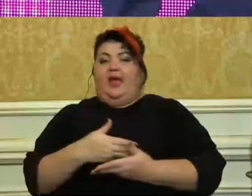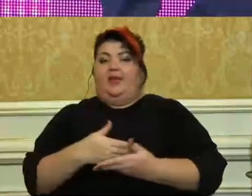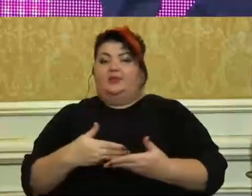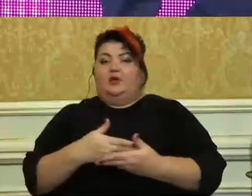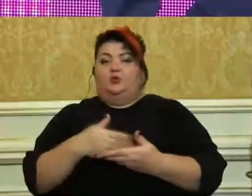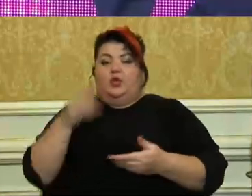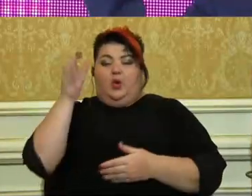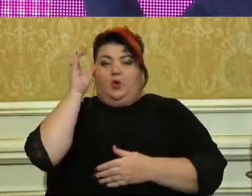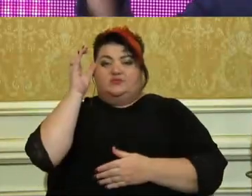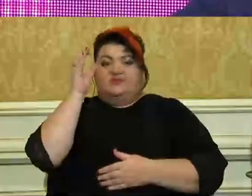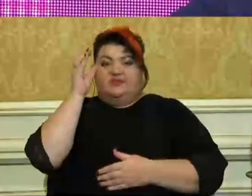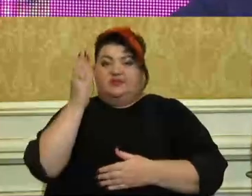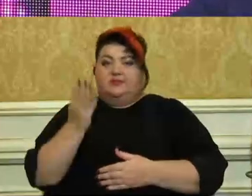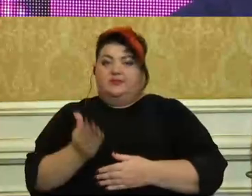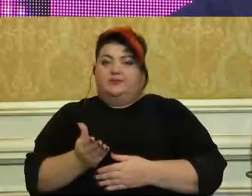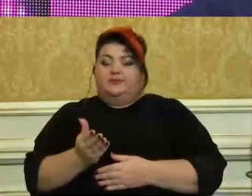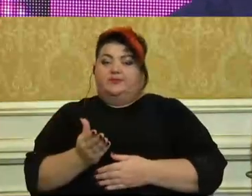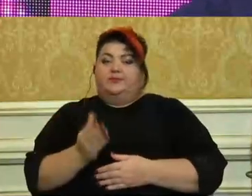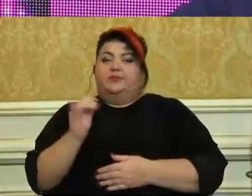centers of gender education.